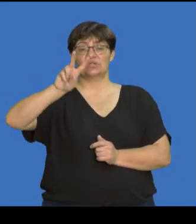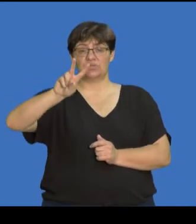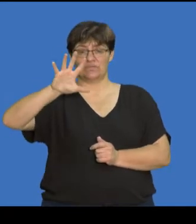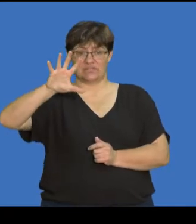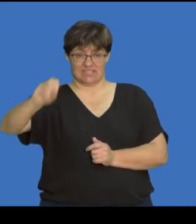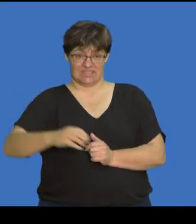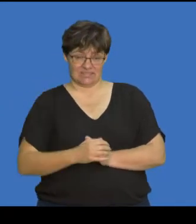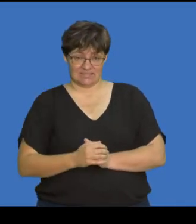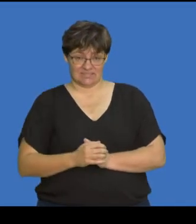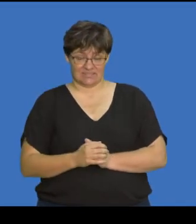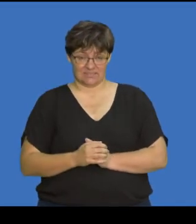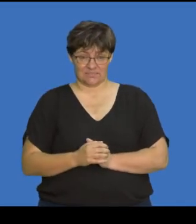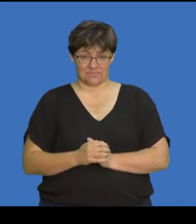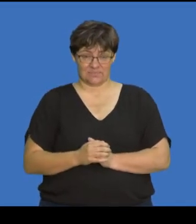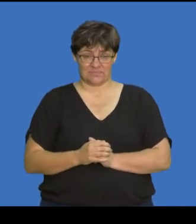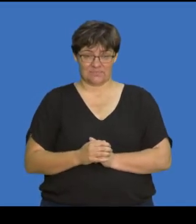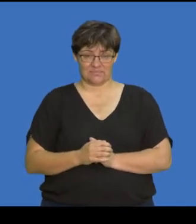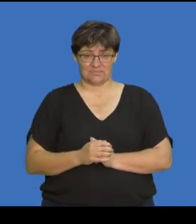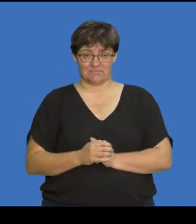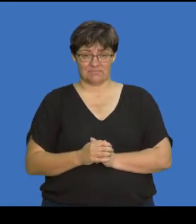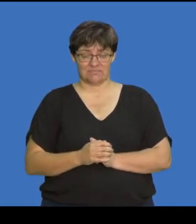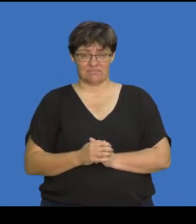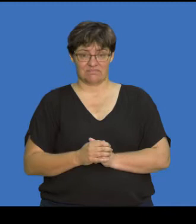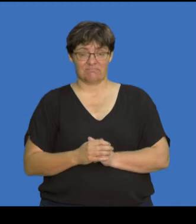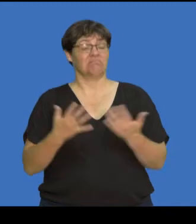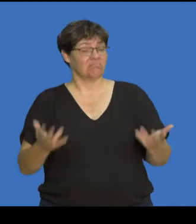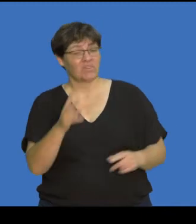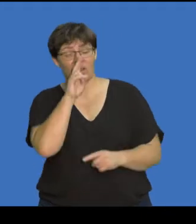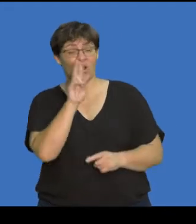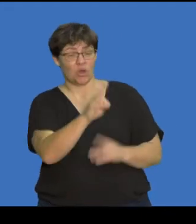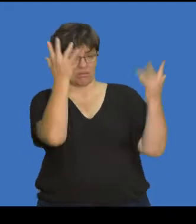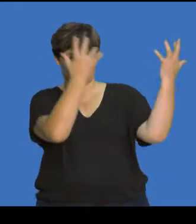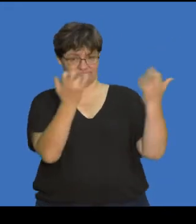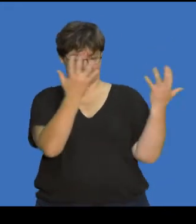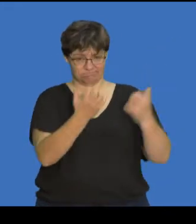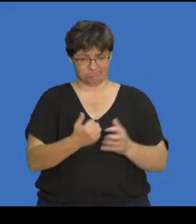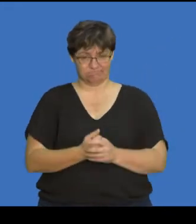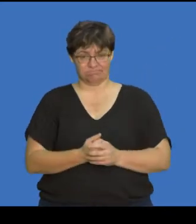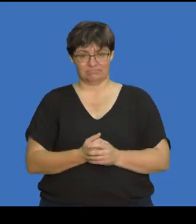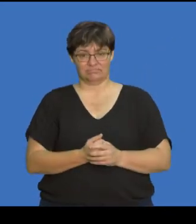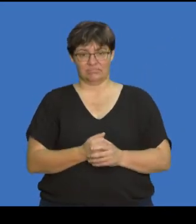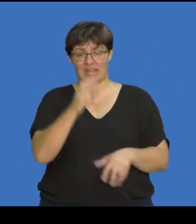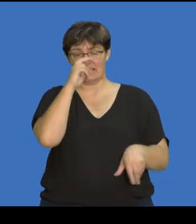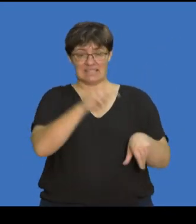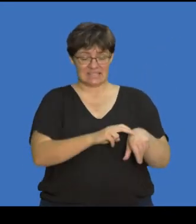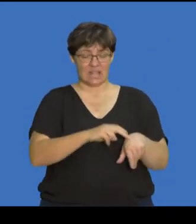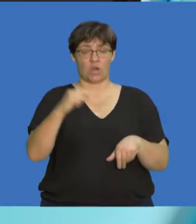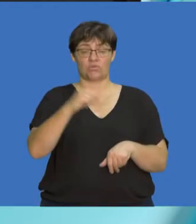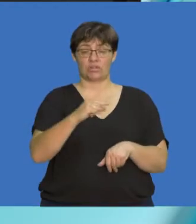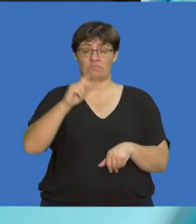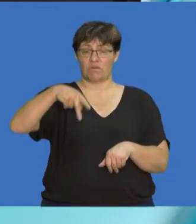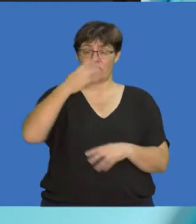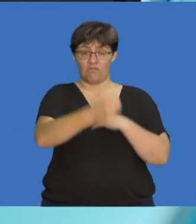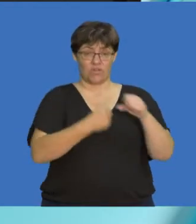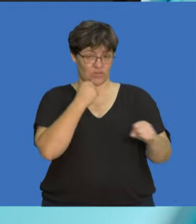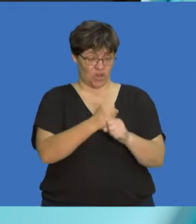276,250. Got it? Okay. So now, therefore, if I look at my calculation, I need my gross profit for the year,